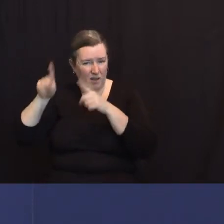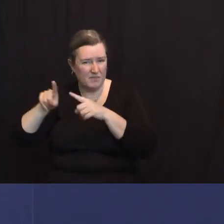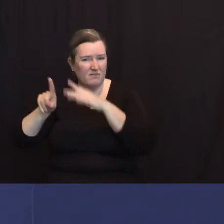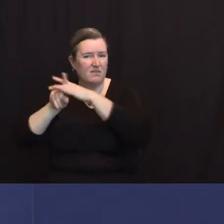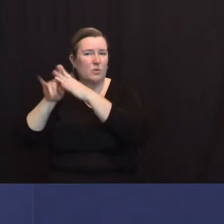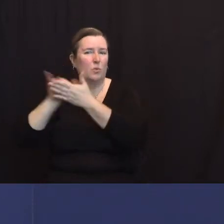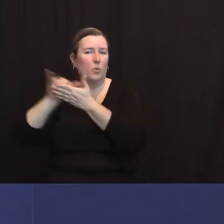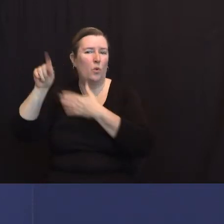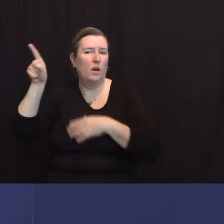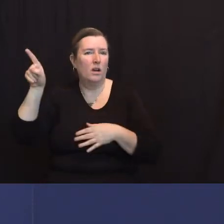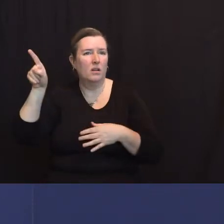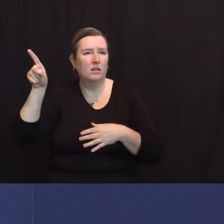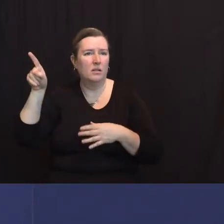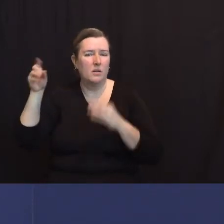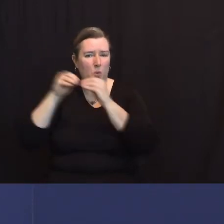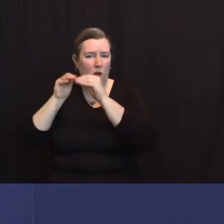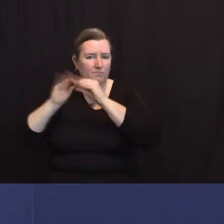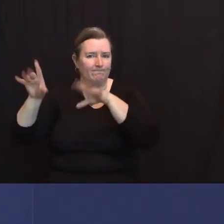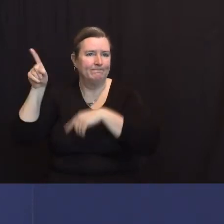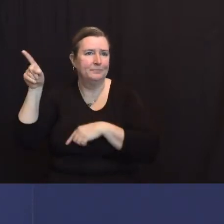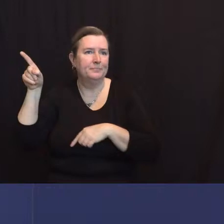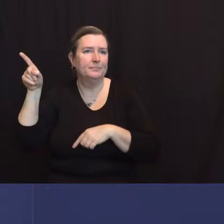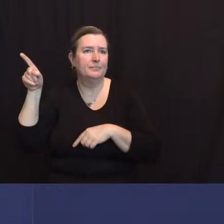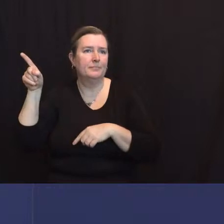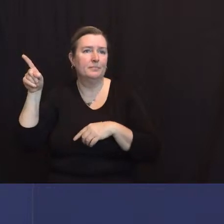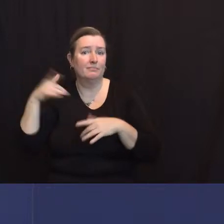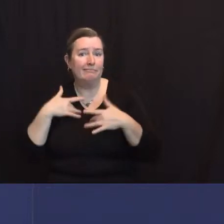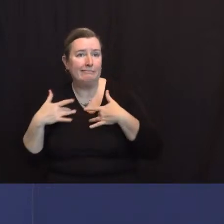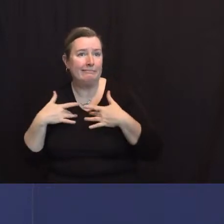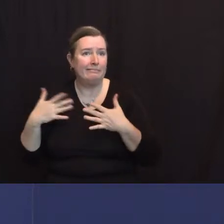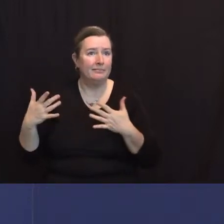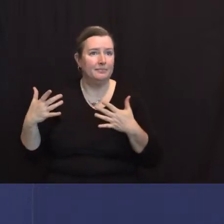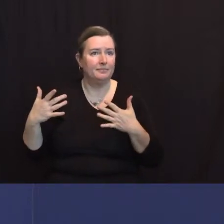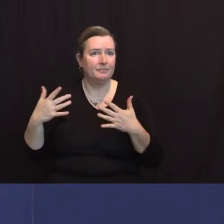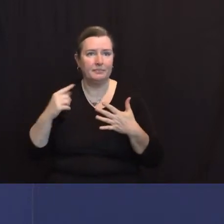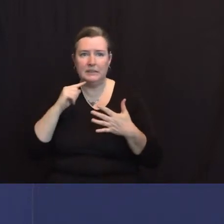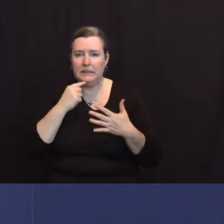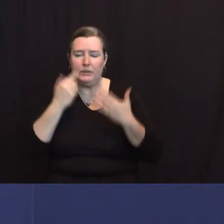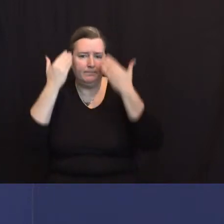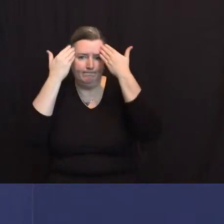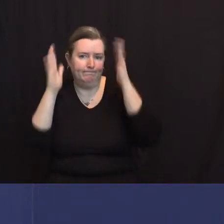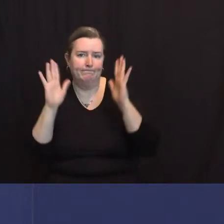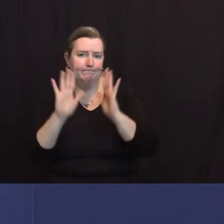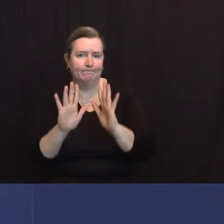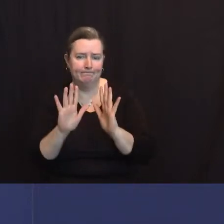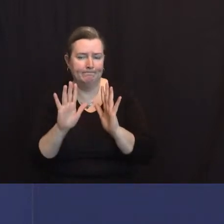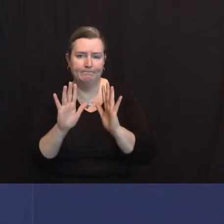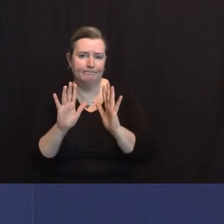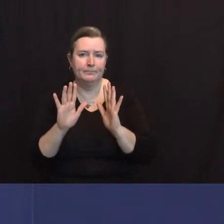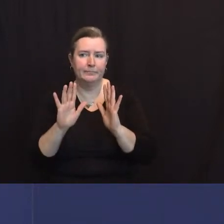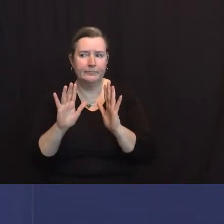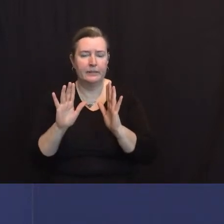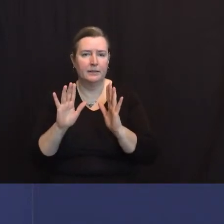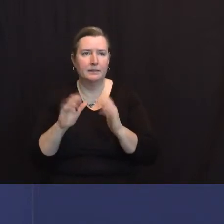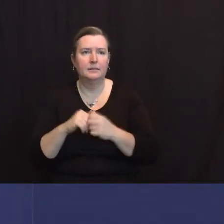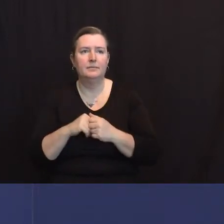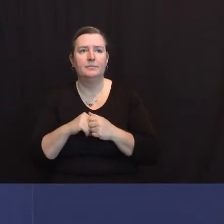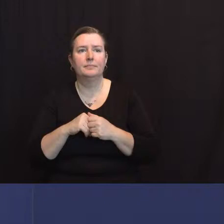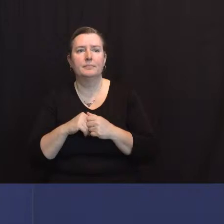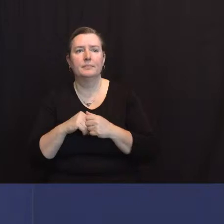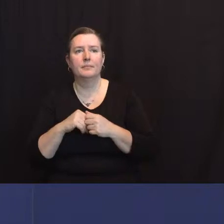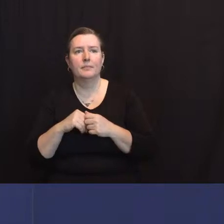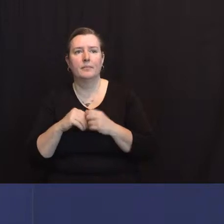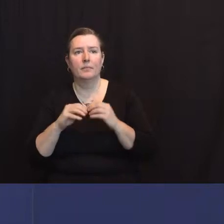other concerning features is yet unknown. Additionally, the geographic spread of this variant appears to be